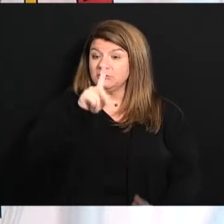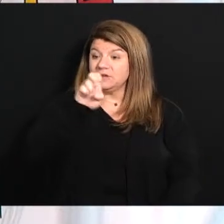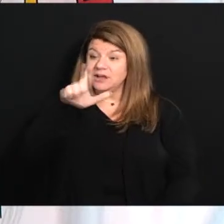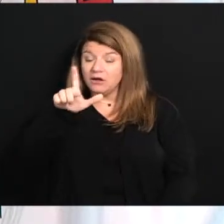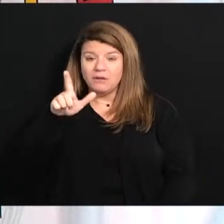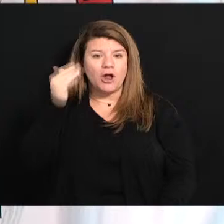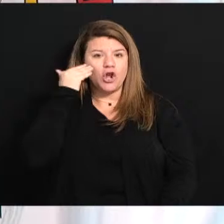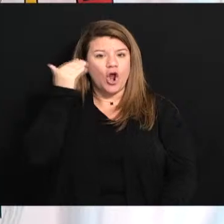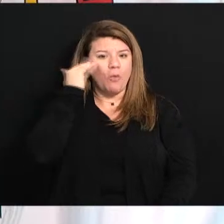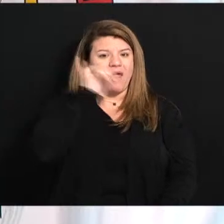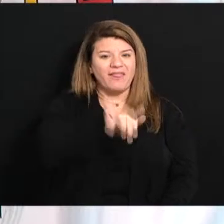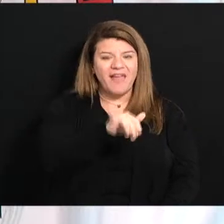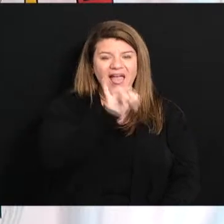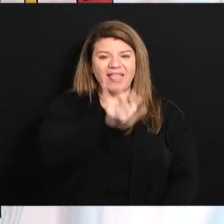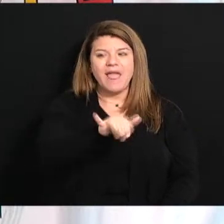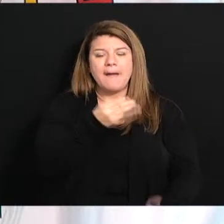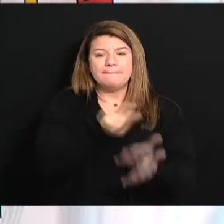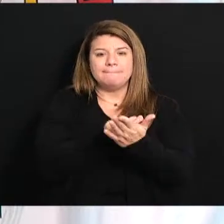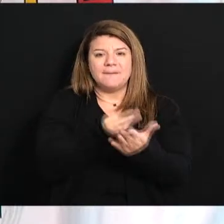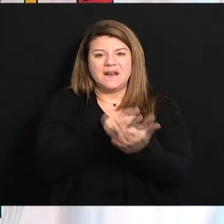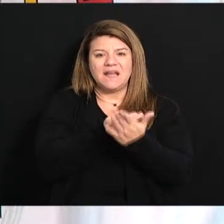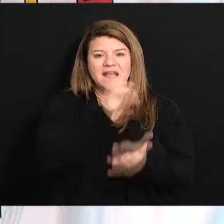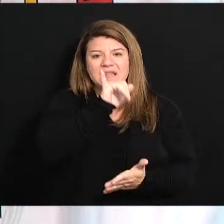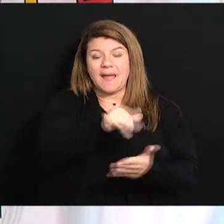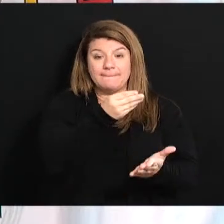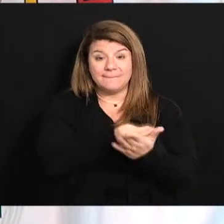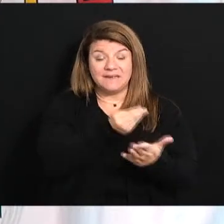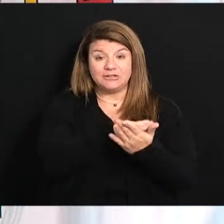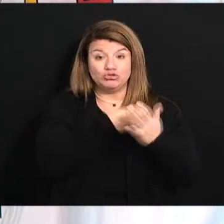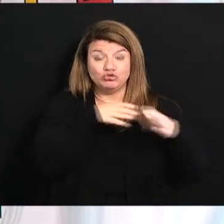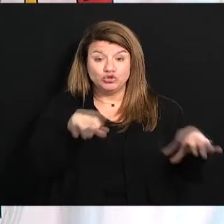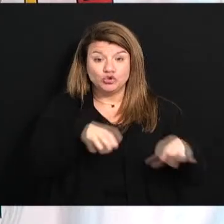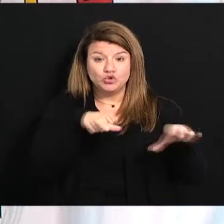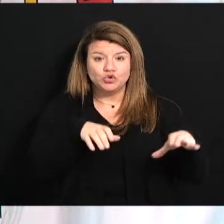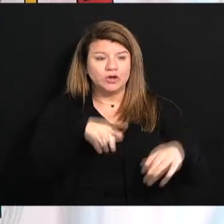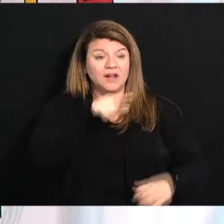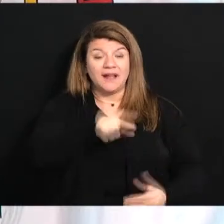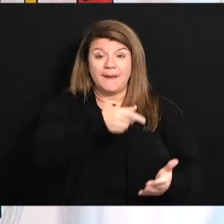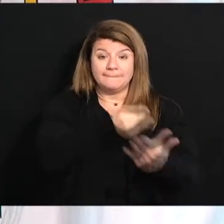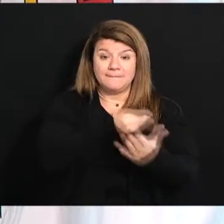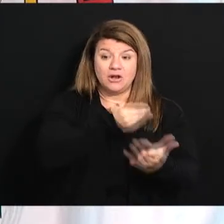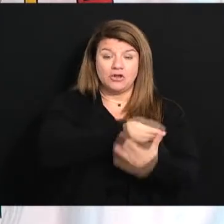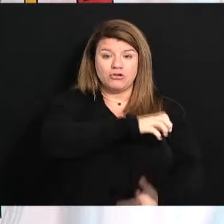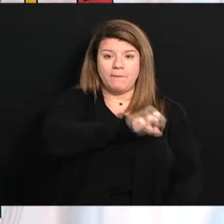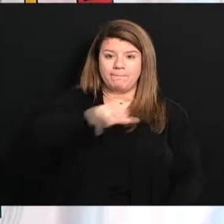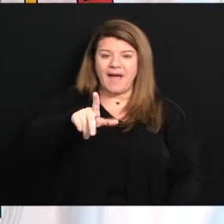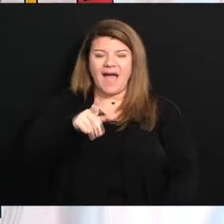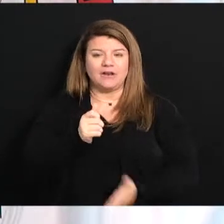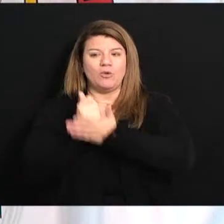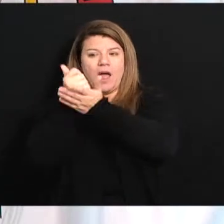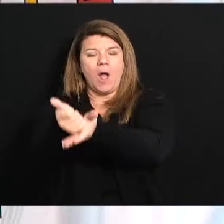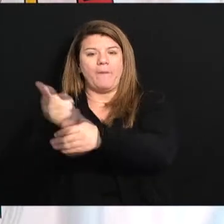of that, what those monies do is they just go right in to help us finance the upgrades and improvements